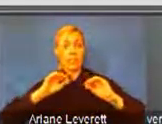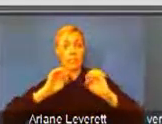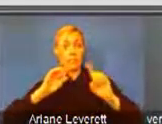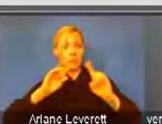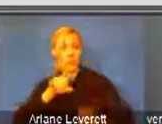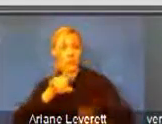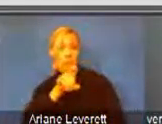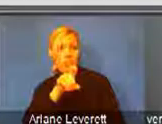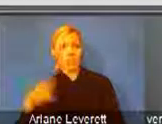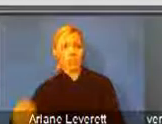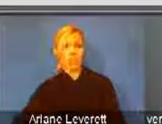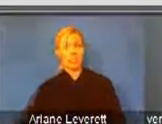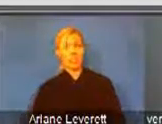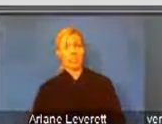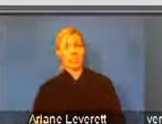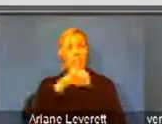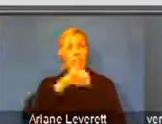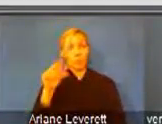I see that